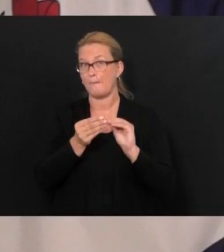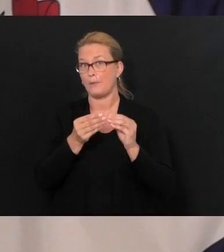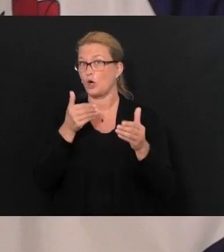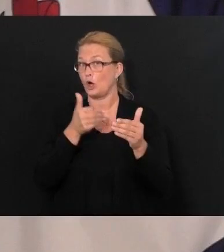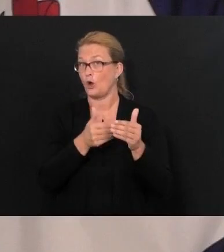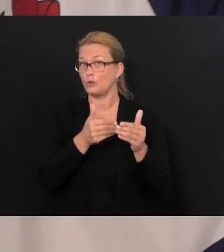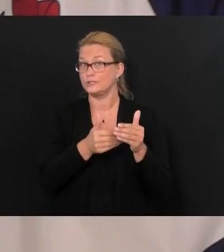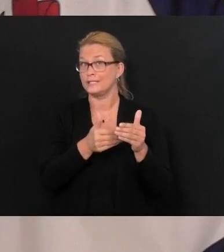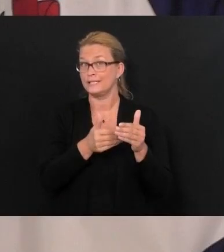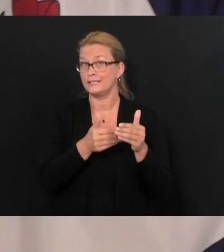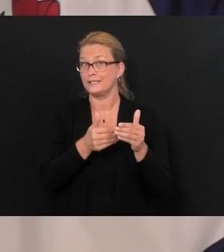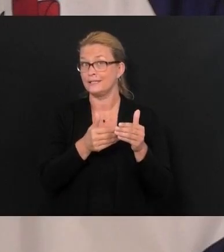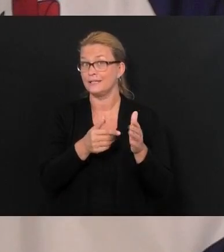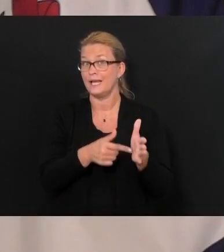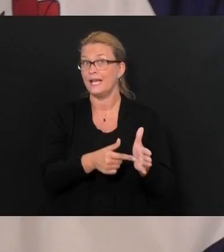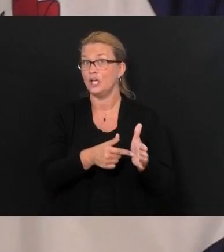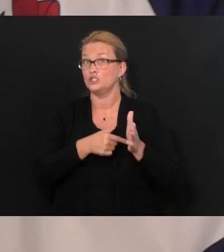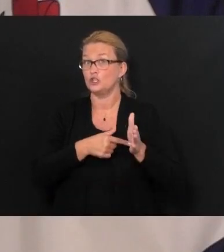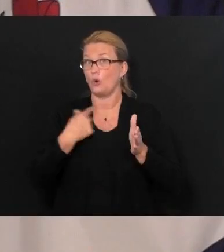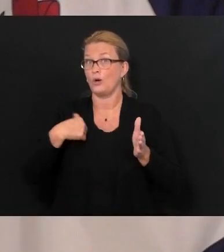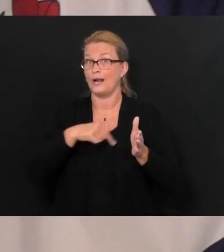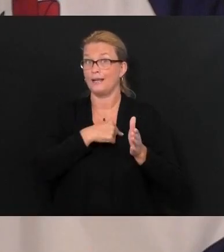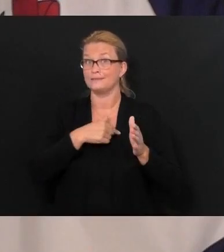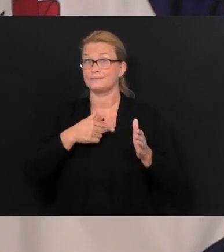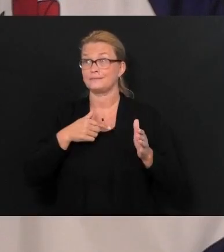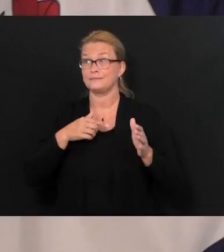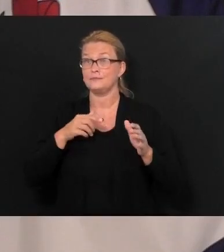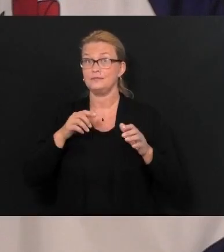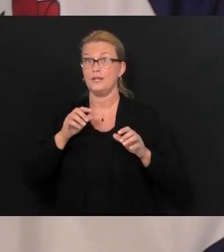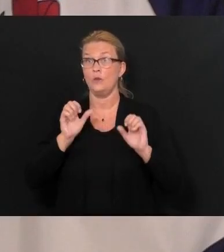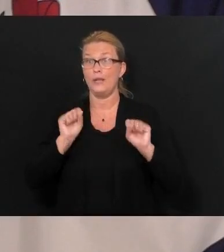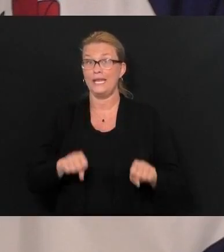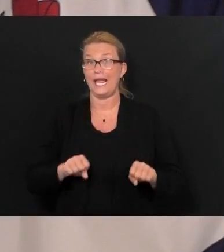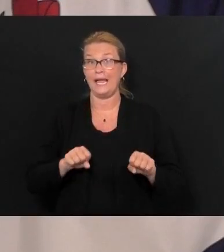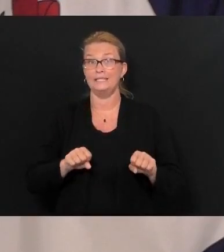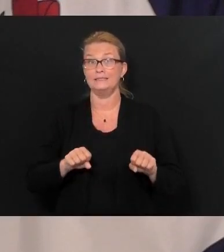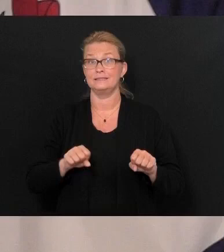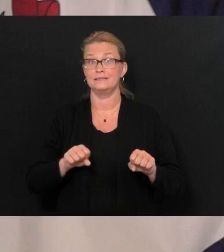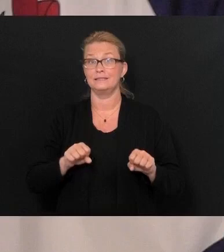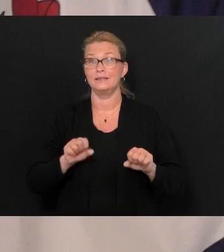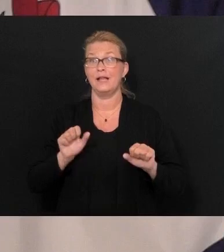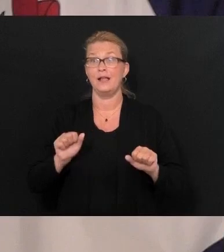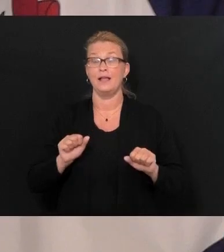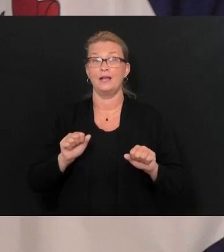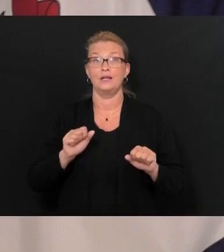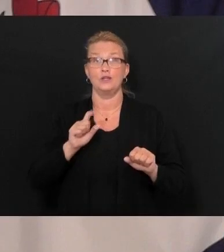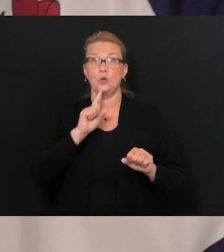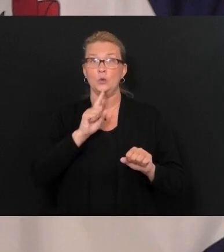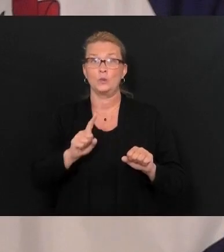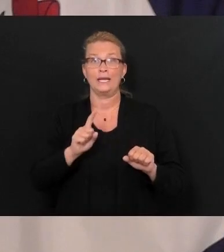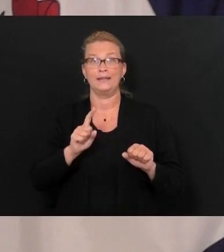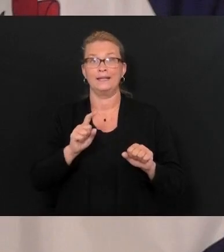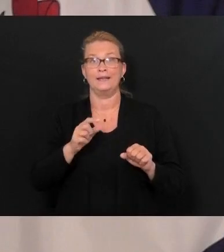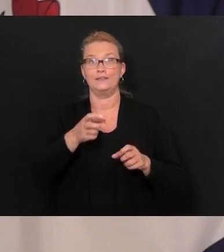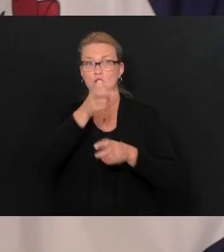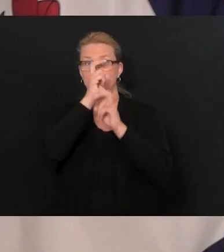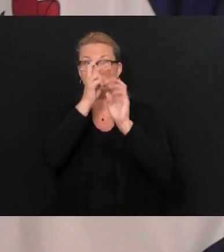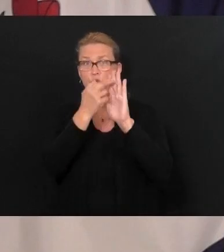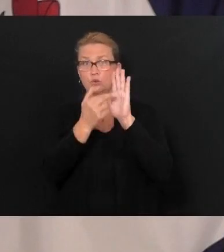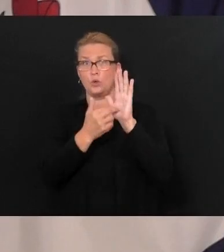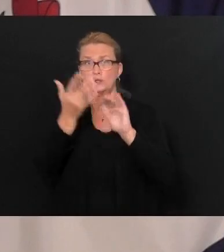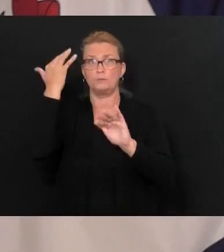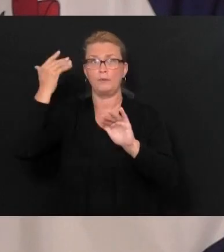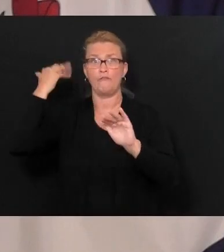an indicator to allow us to start easing off on restrictions, and as we